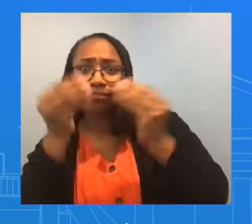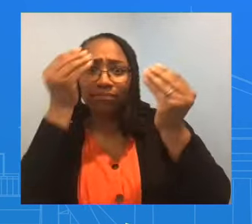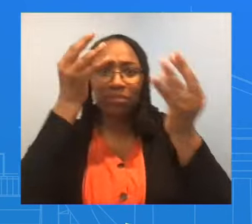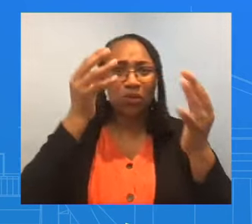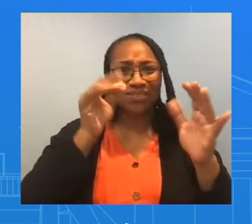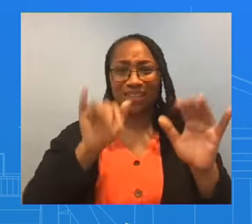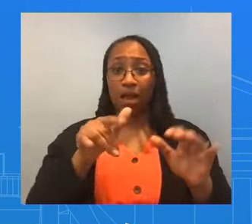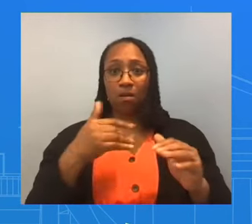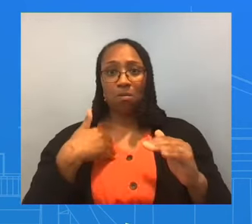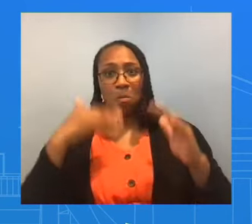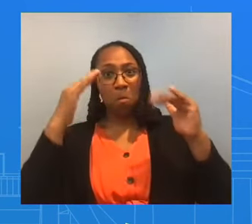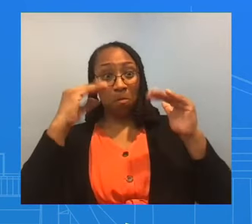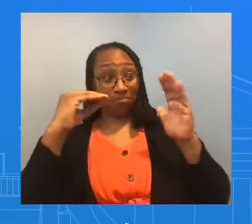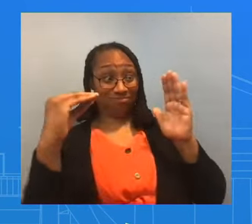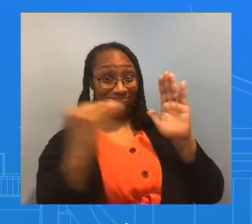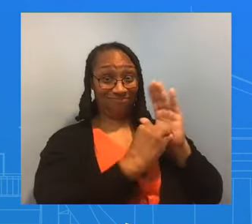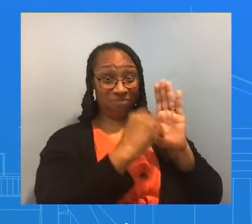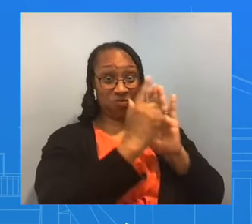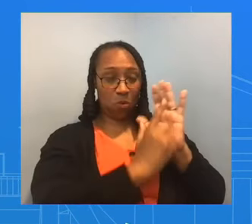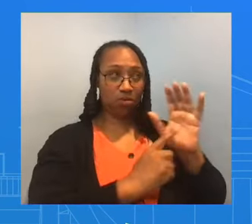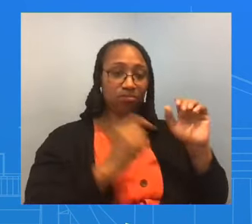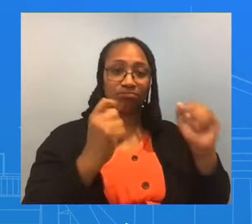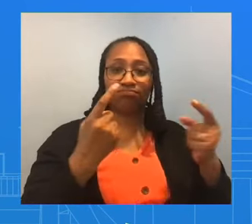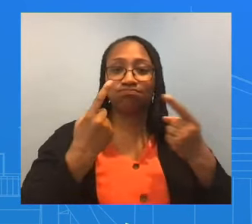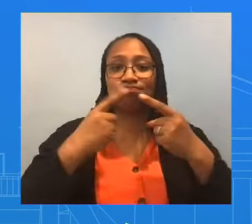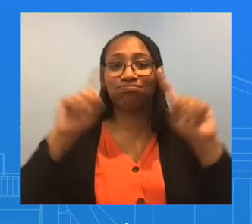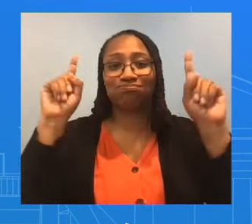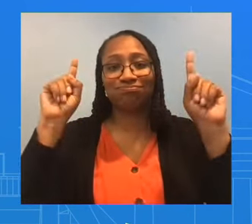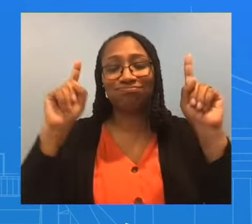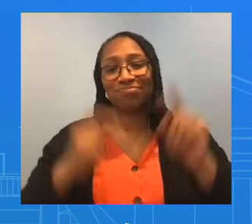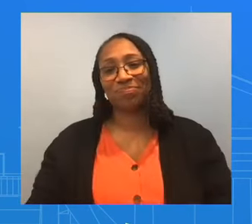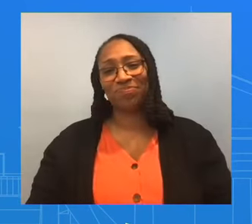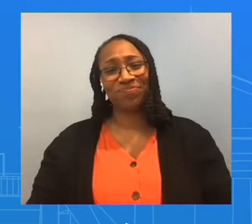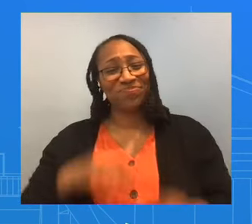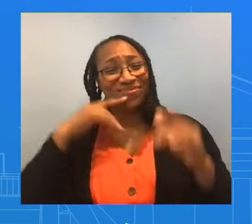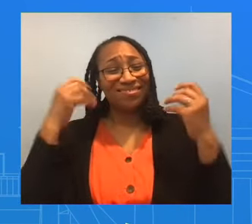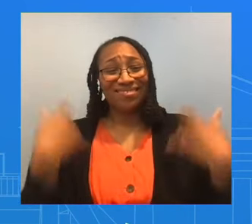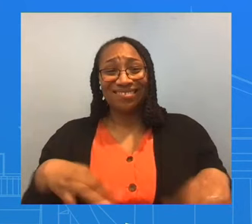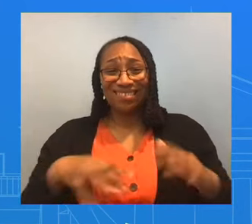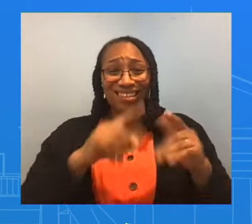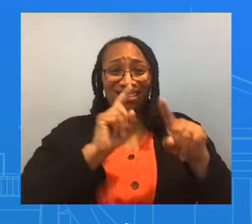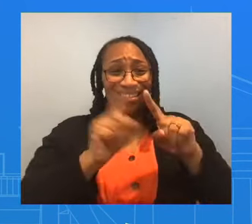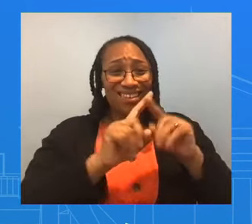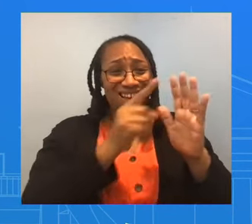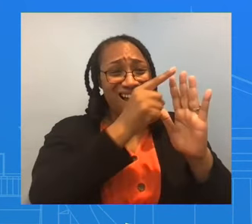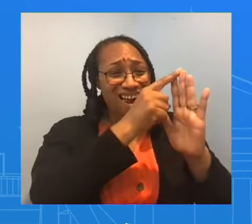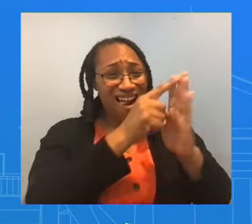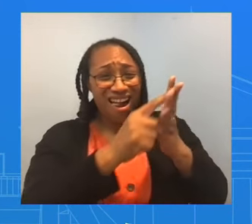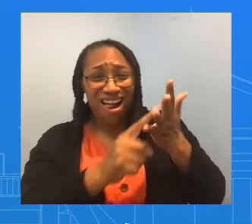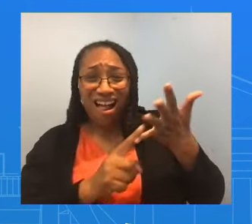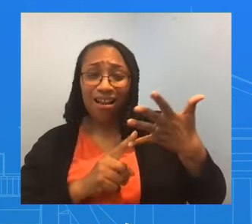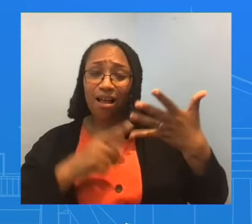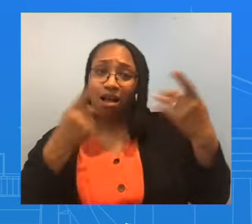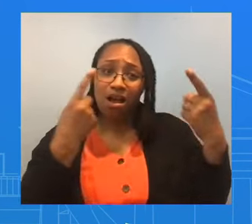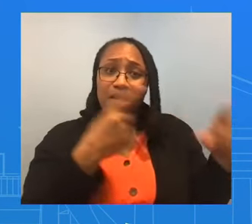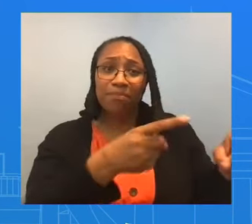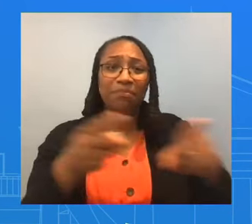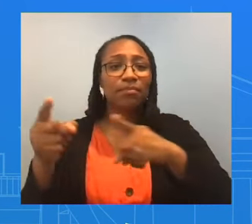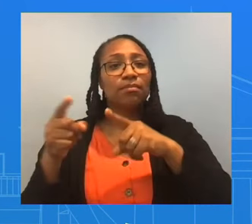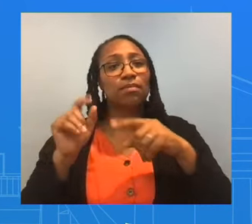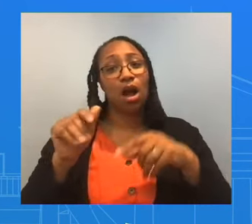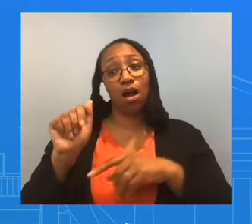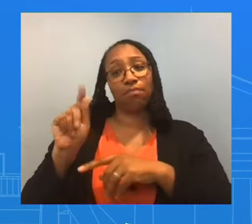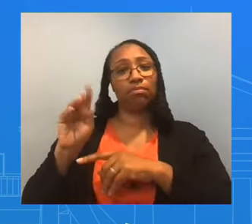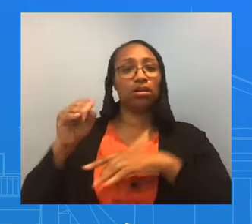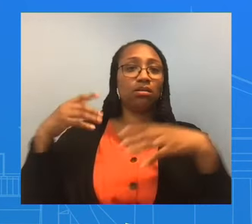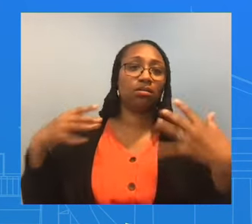we are addressing these types of issues in a real way. But again, the administrator is going to be on the ground today. He's going to take a look at exactly what